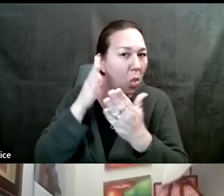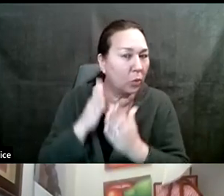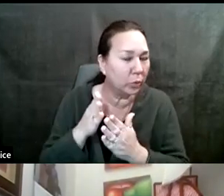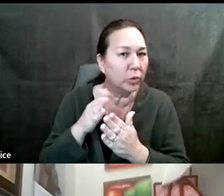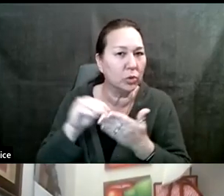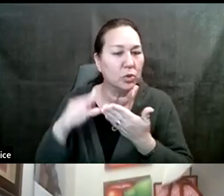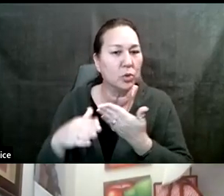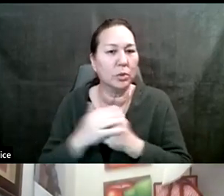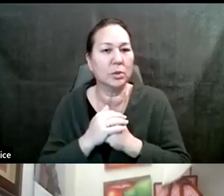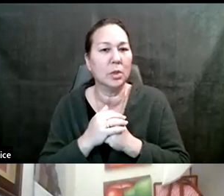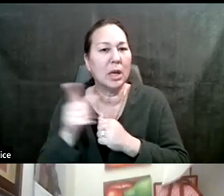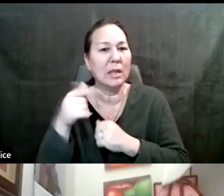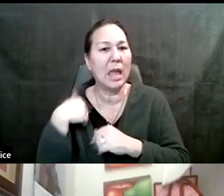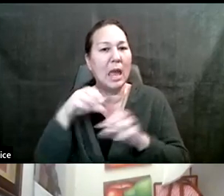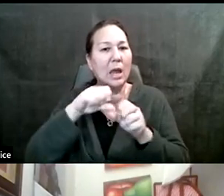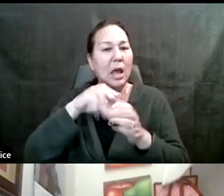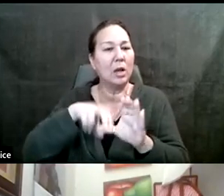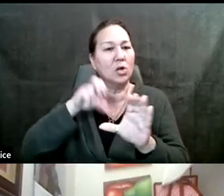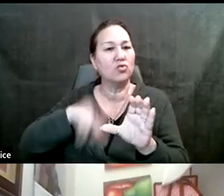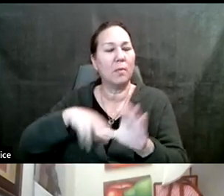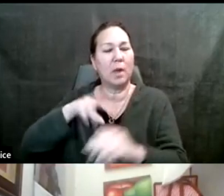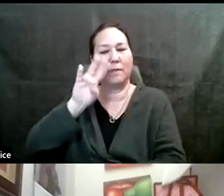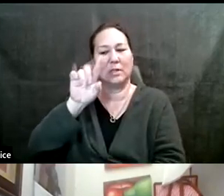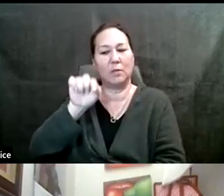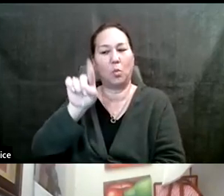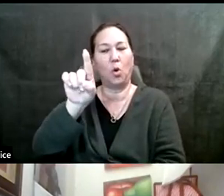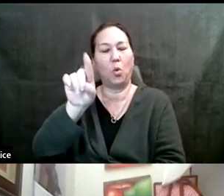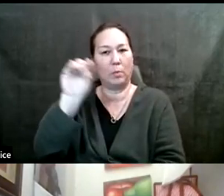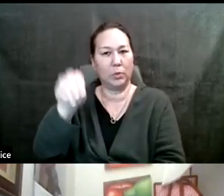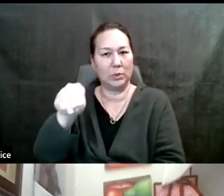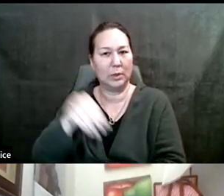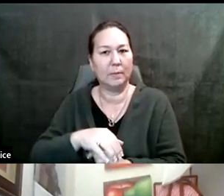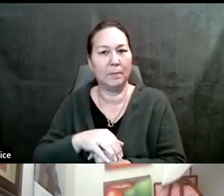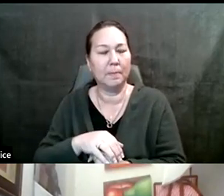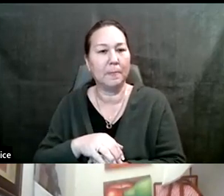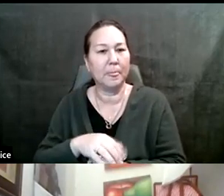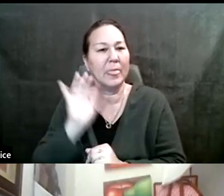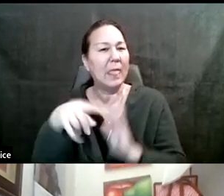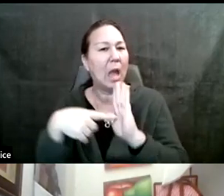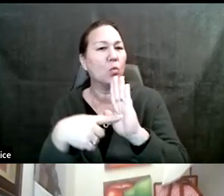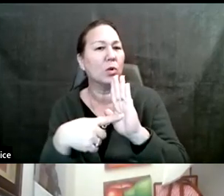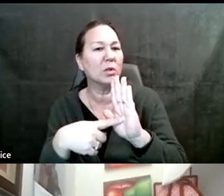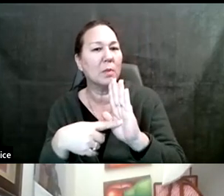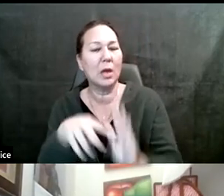a dropout rate of 7.1 percent which represented 226 students